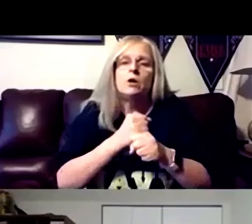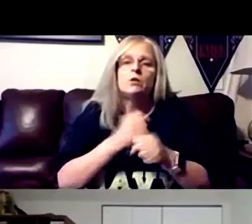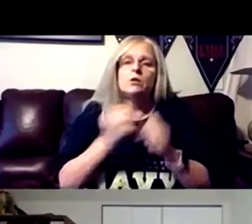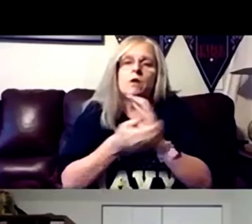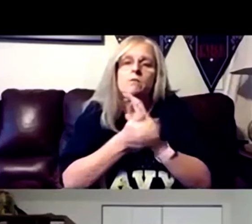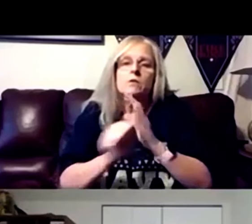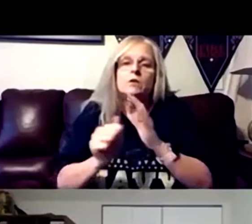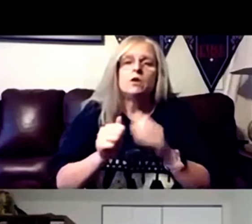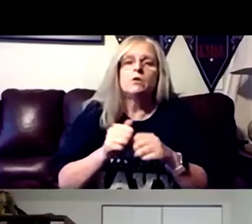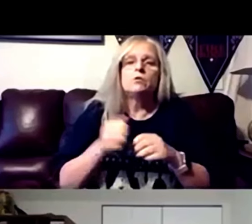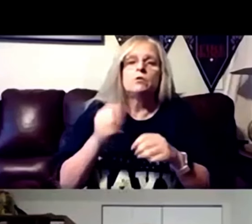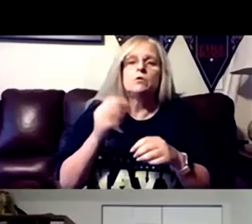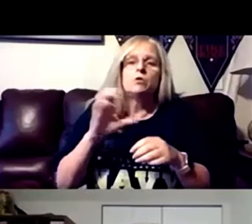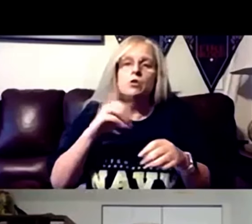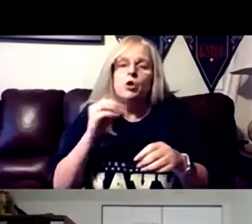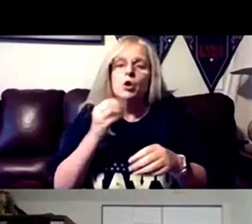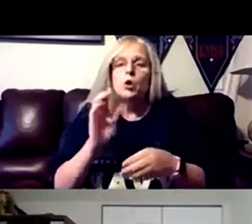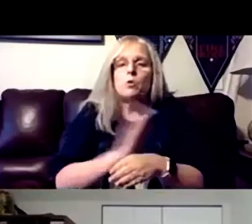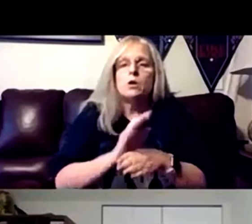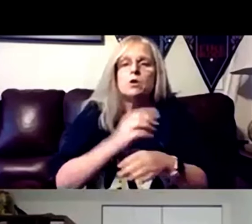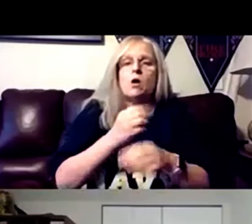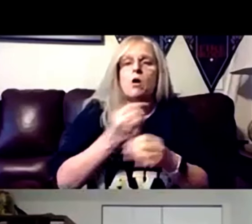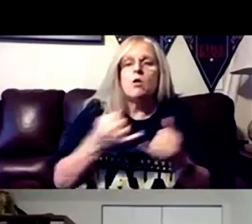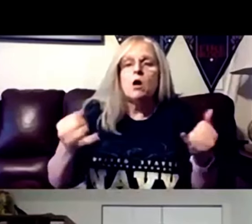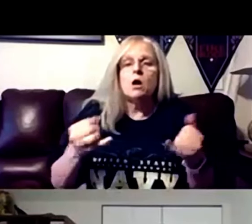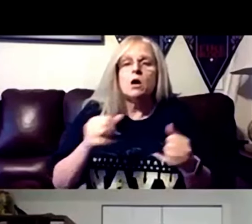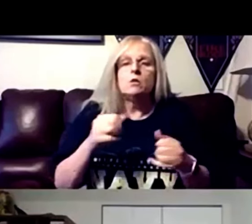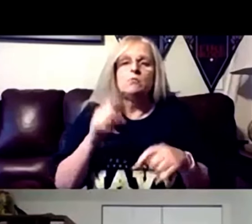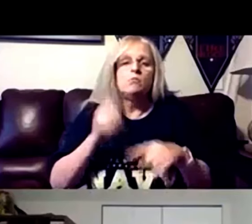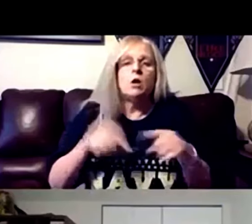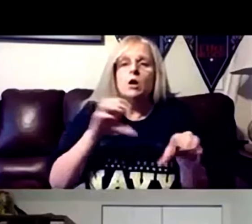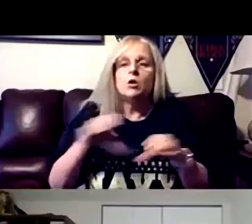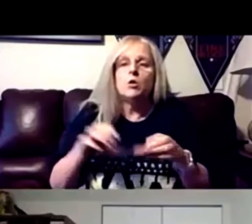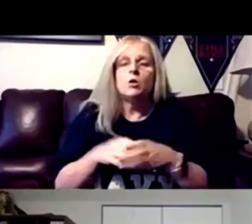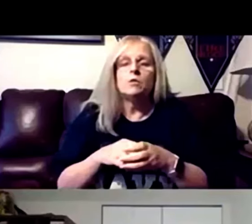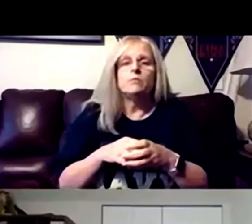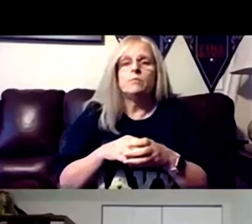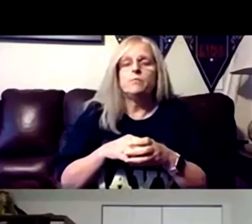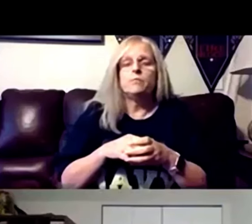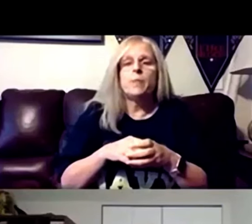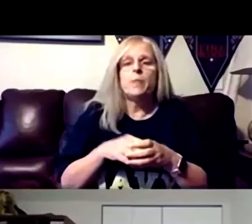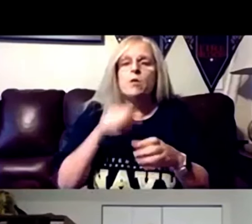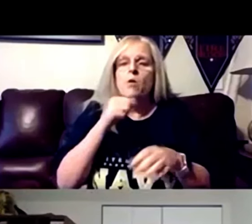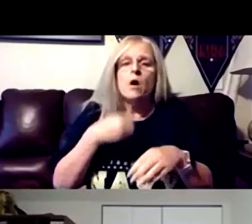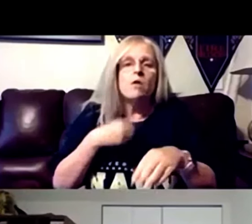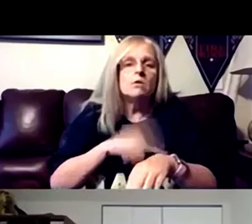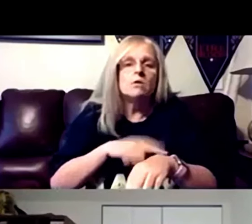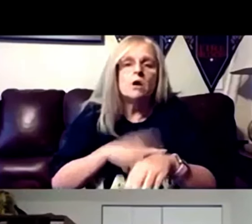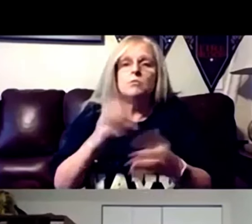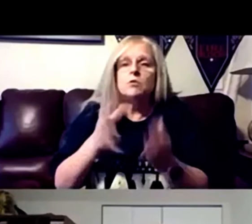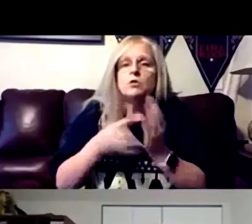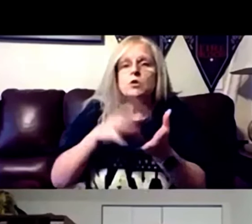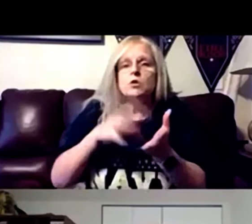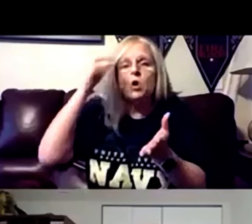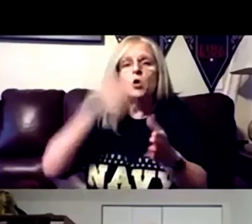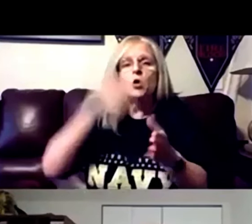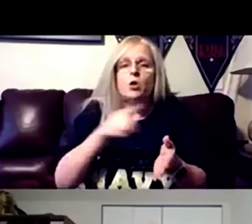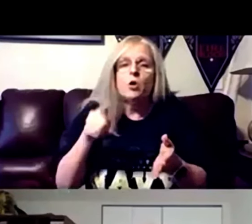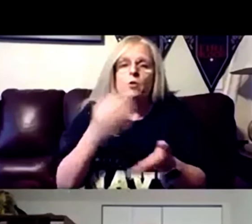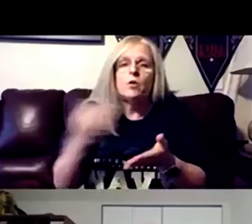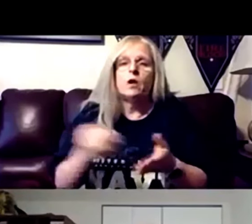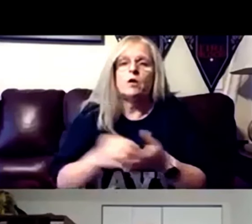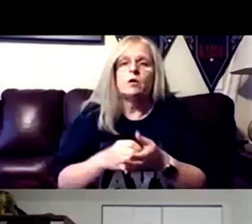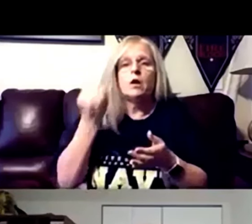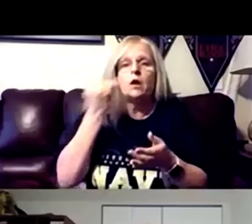do a business online, just can't do it. They don't have the time or the inclination to learn those things. And if you have